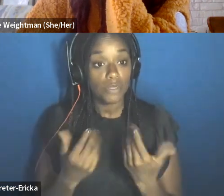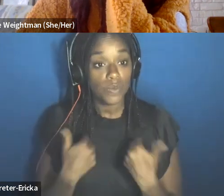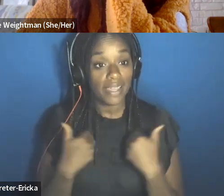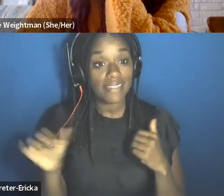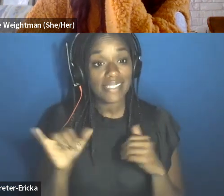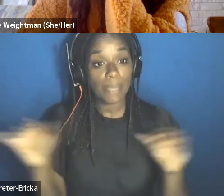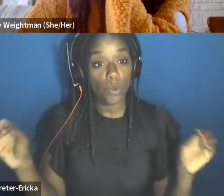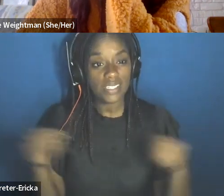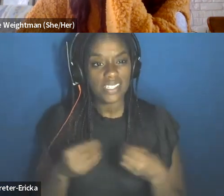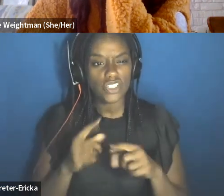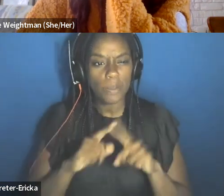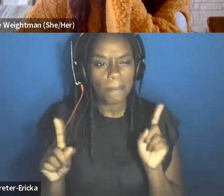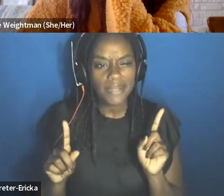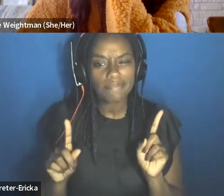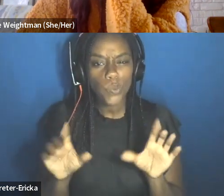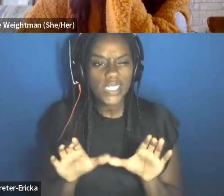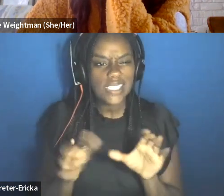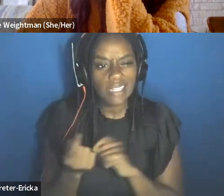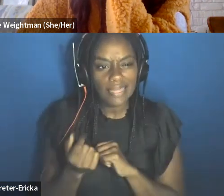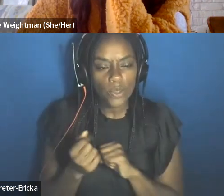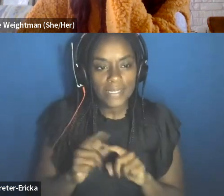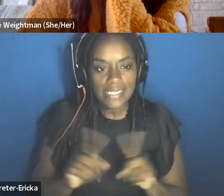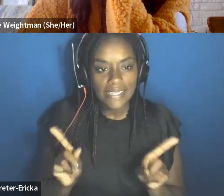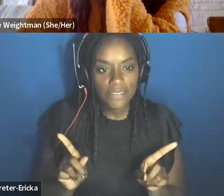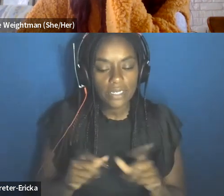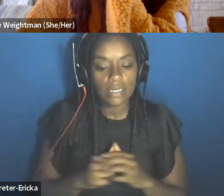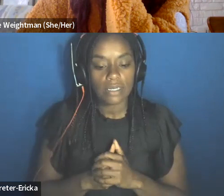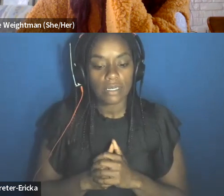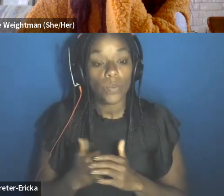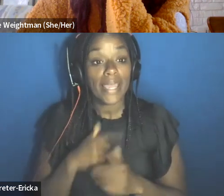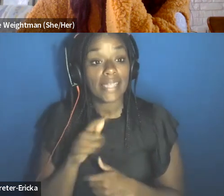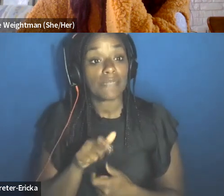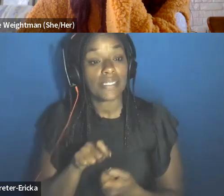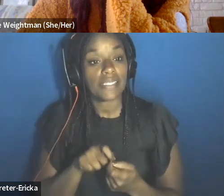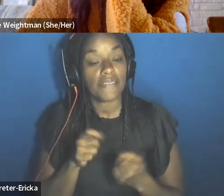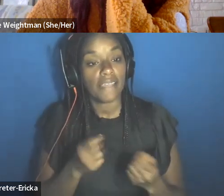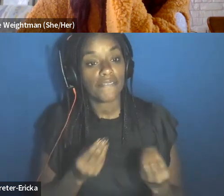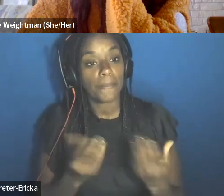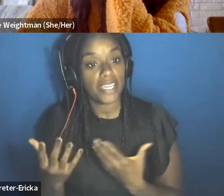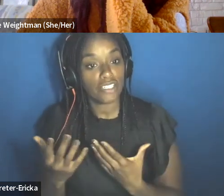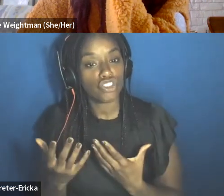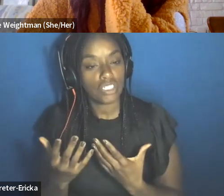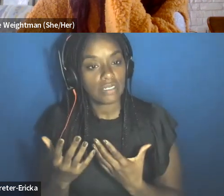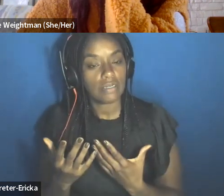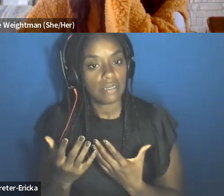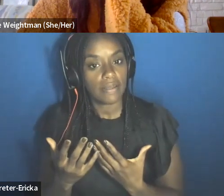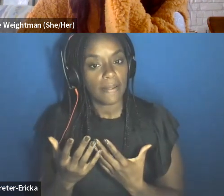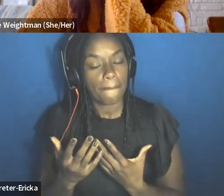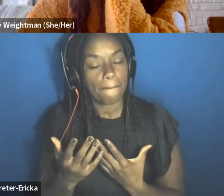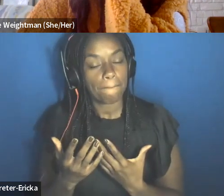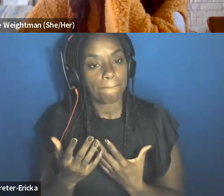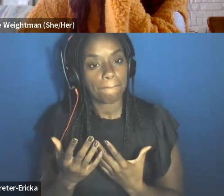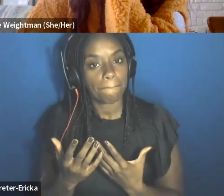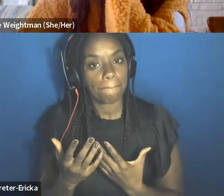did it a little bit different to where we had specific information that catered around, that